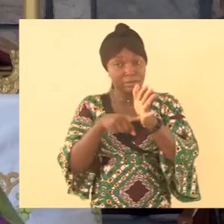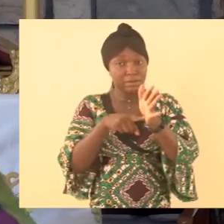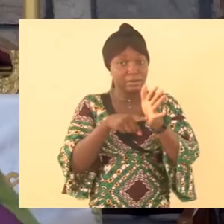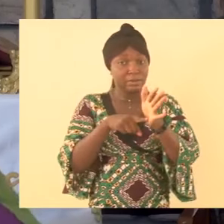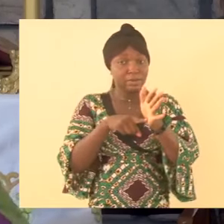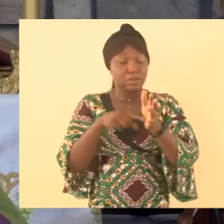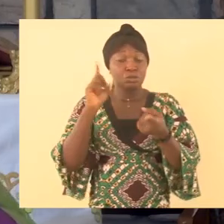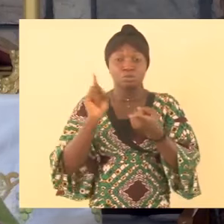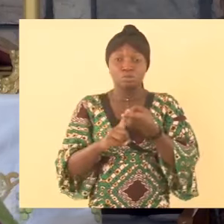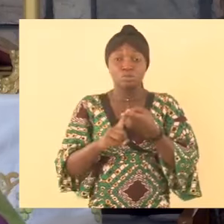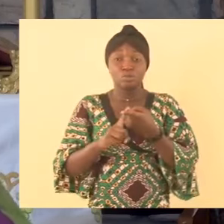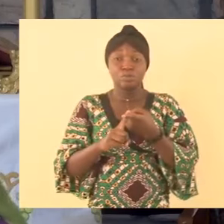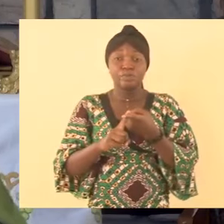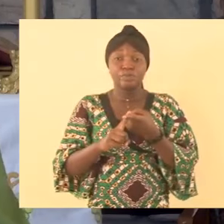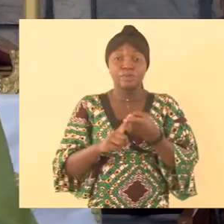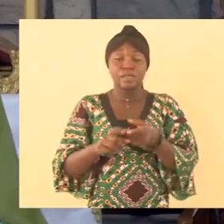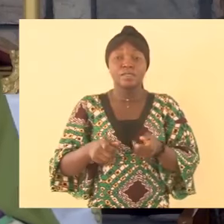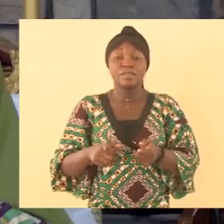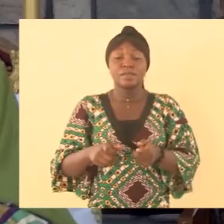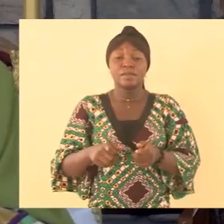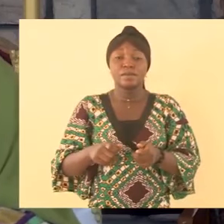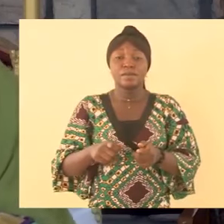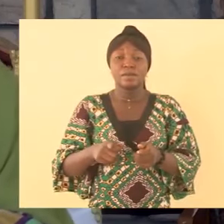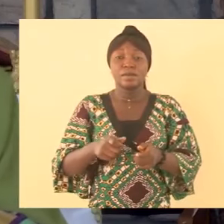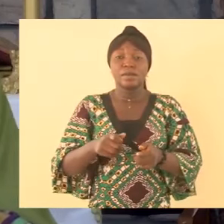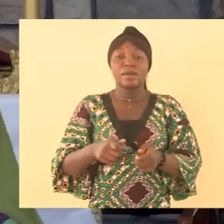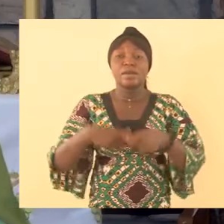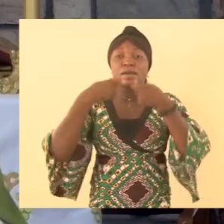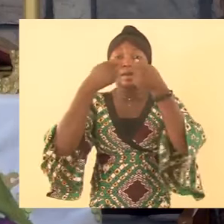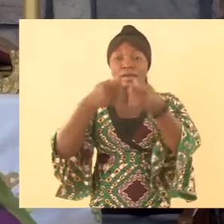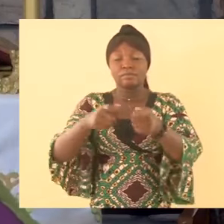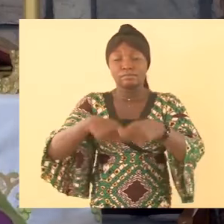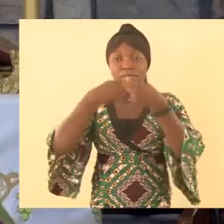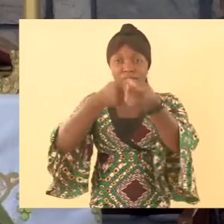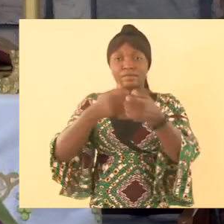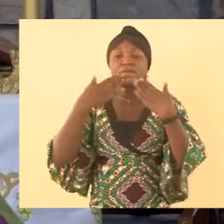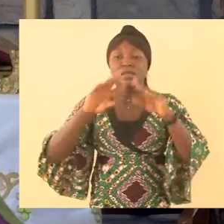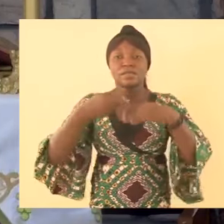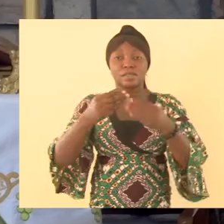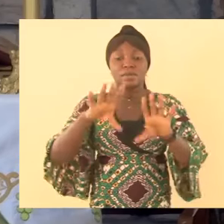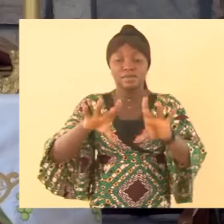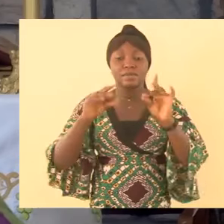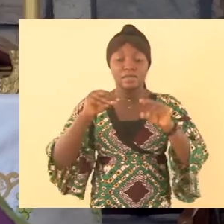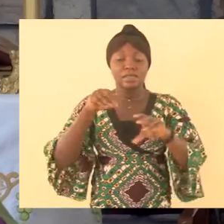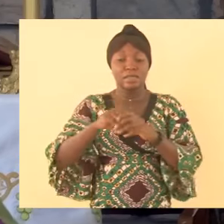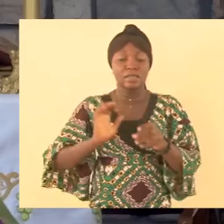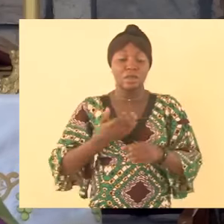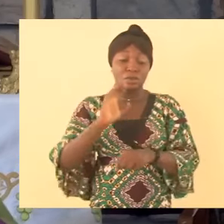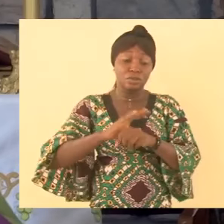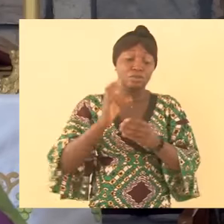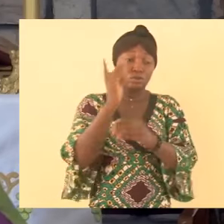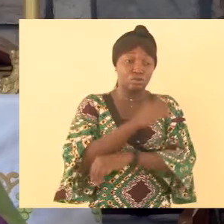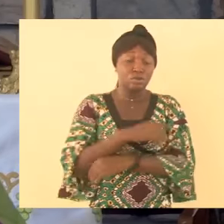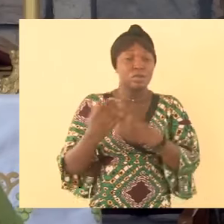vile entertainment tone that Harvest Thanksgiving and Bazaar has taken in our churches these days